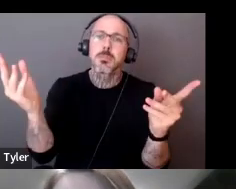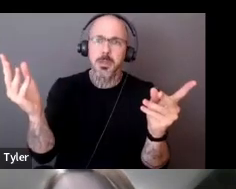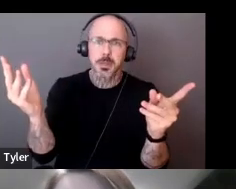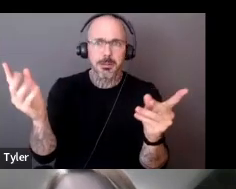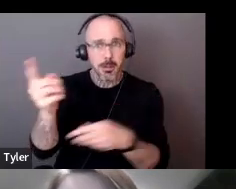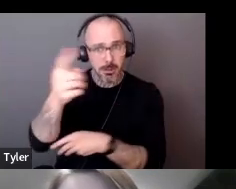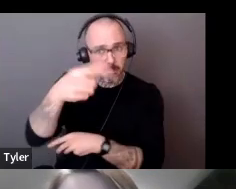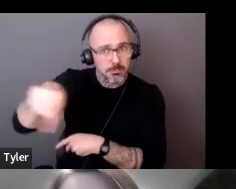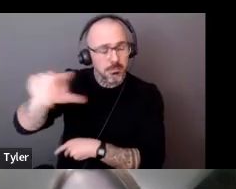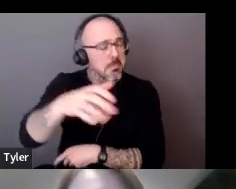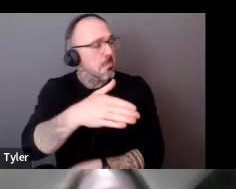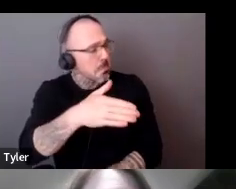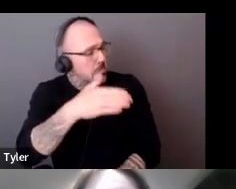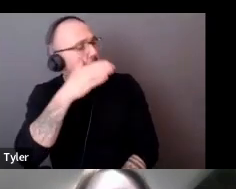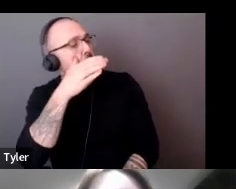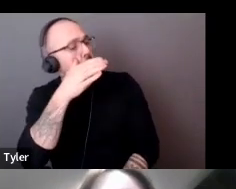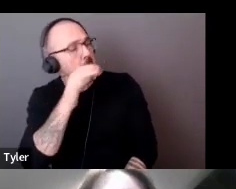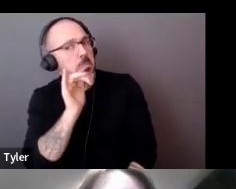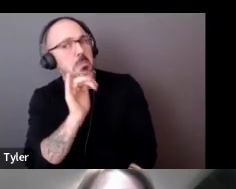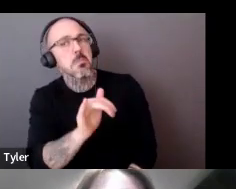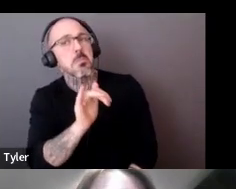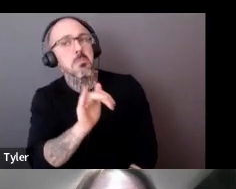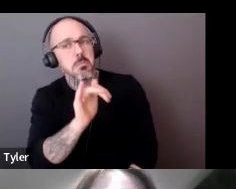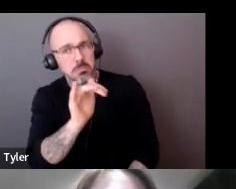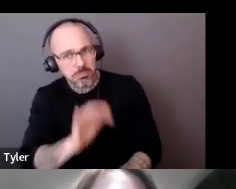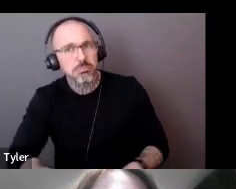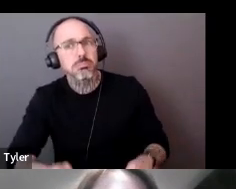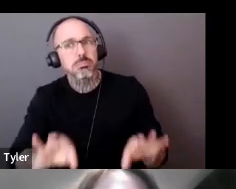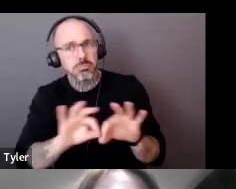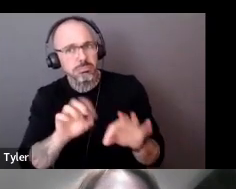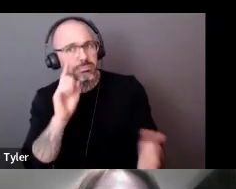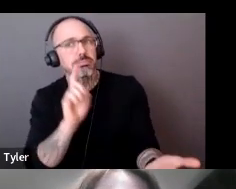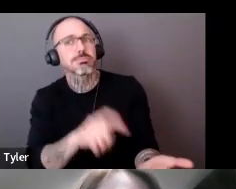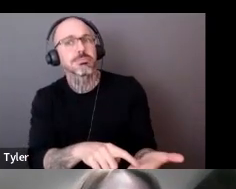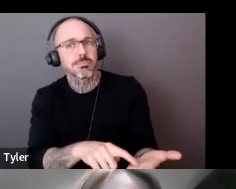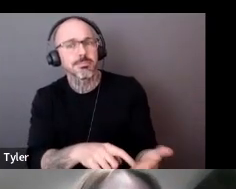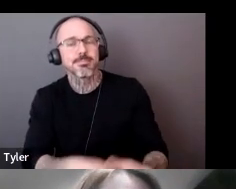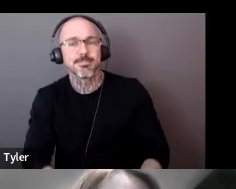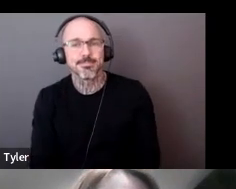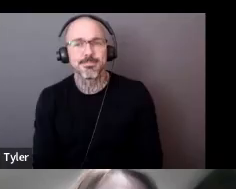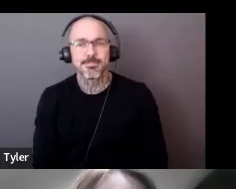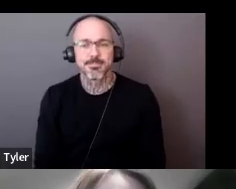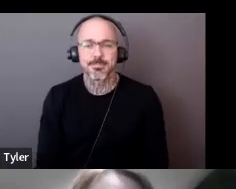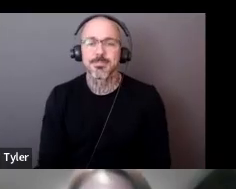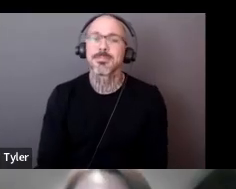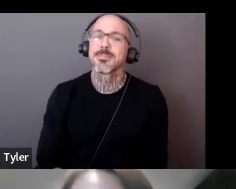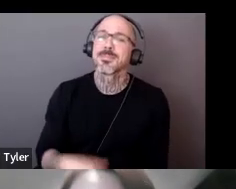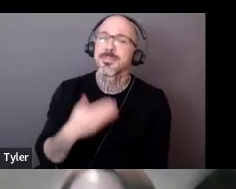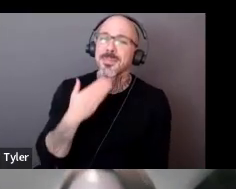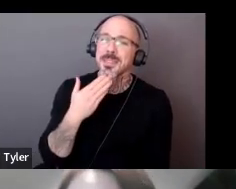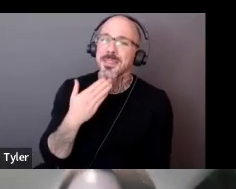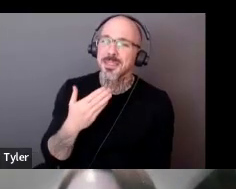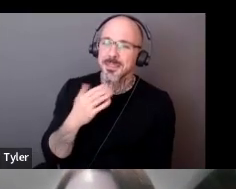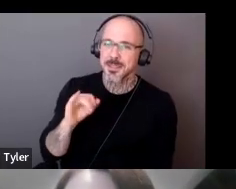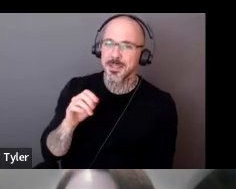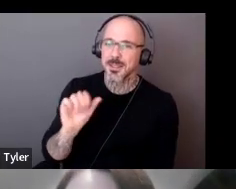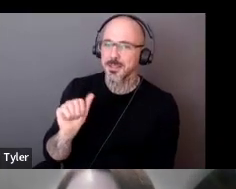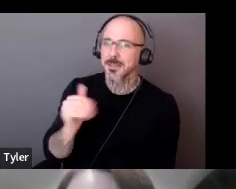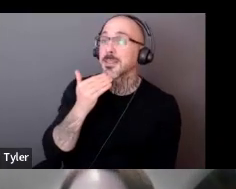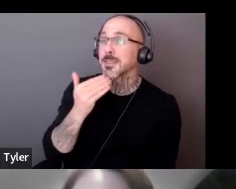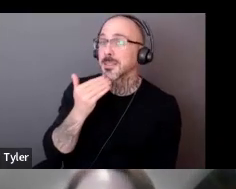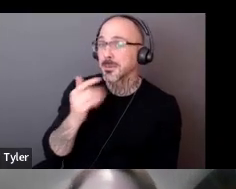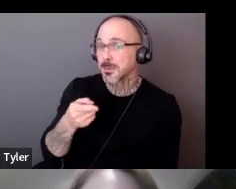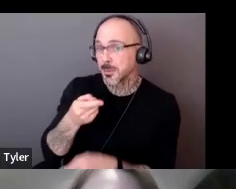Thank you, Brianne. And that just reminds me of something that one of our Respecting Rights members at